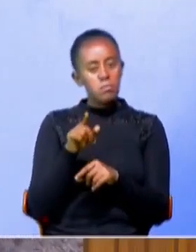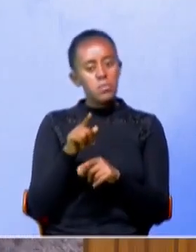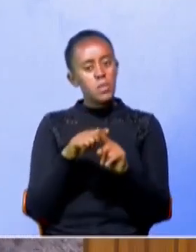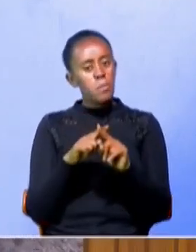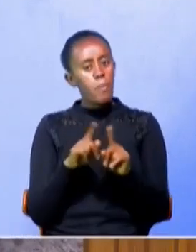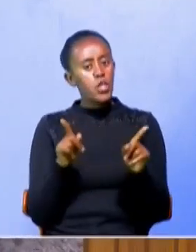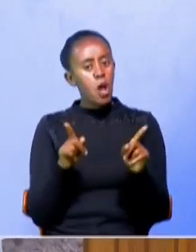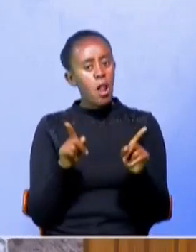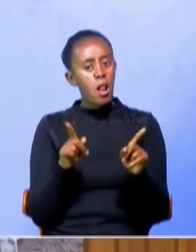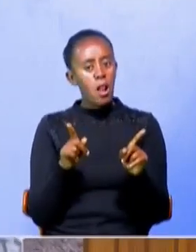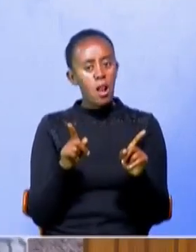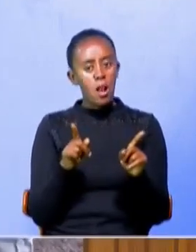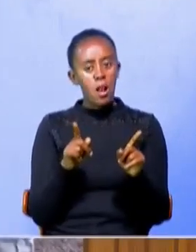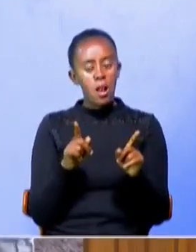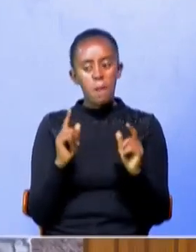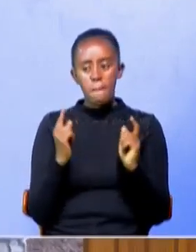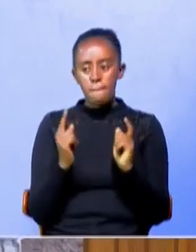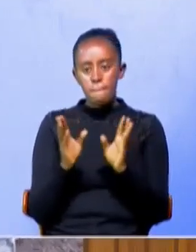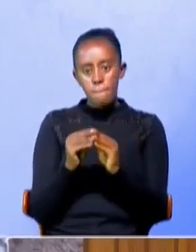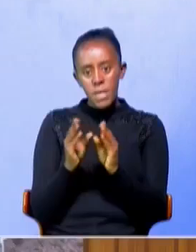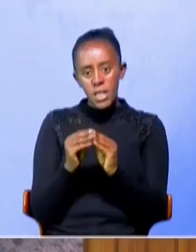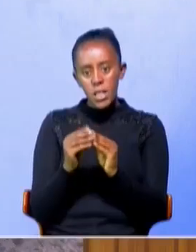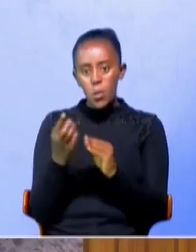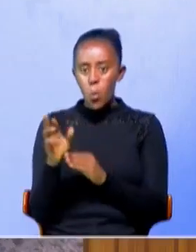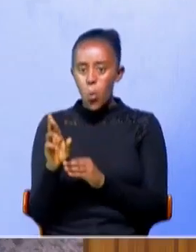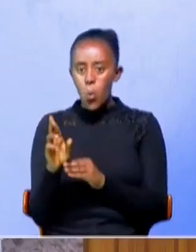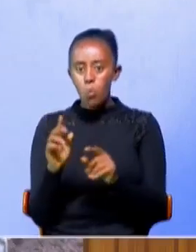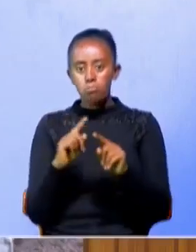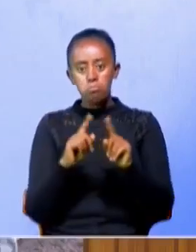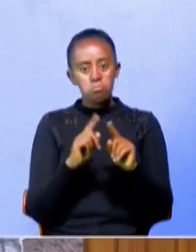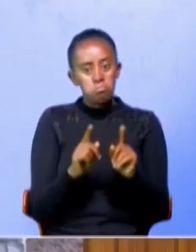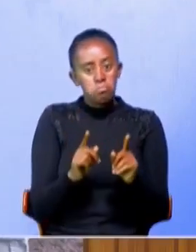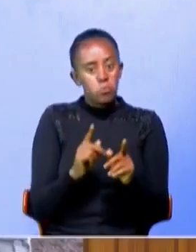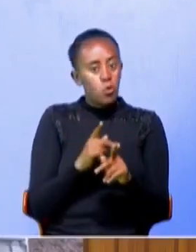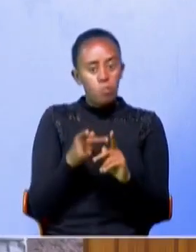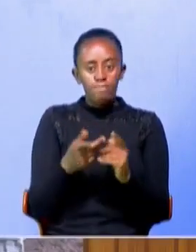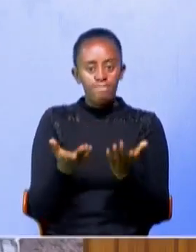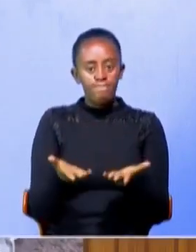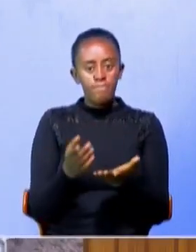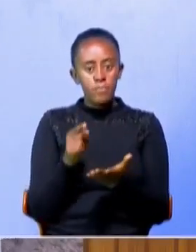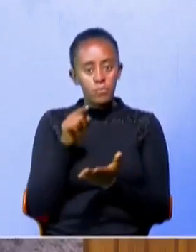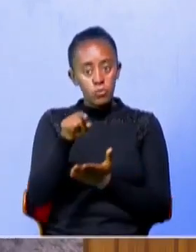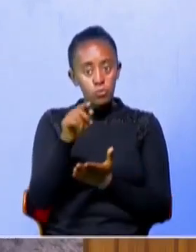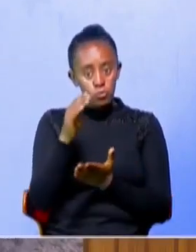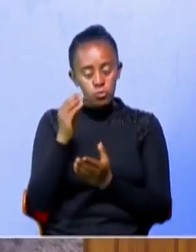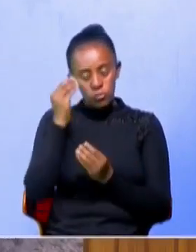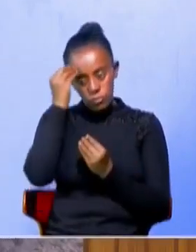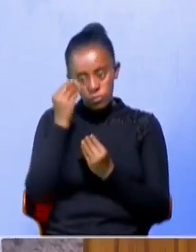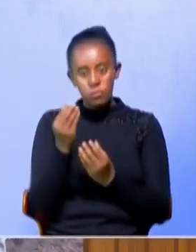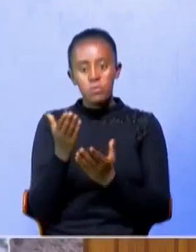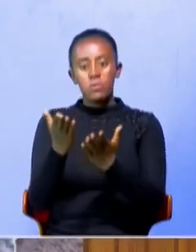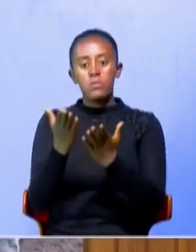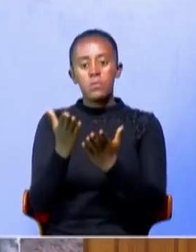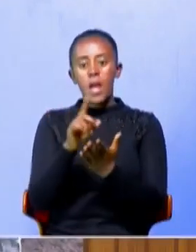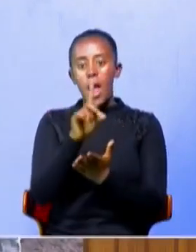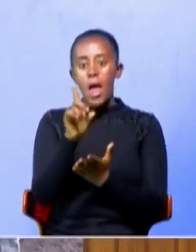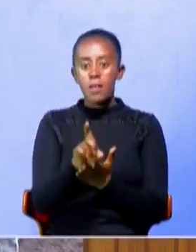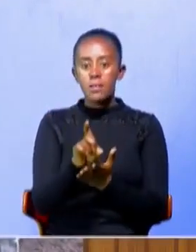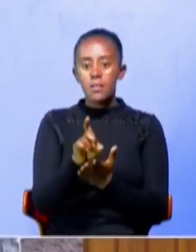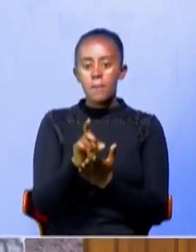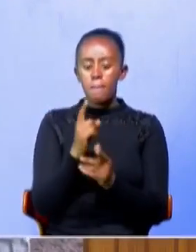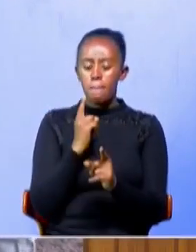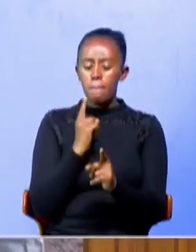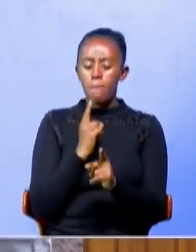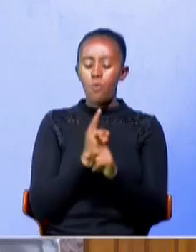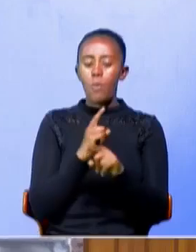special meeting, or she may have a special meeting. So you have to bear in mind that asking